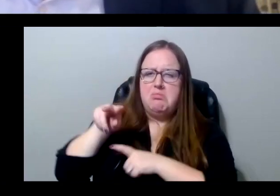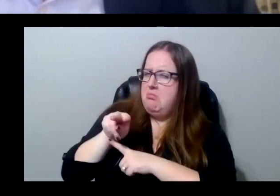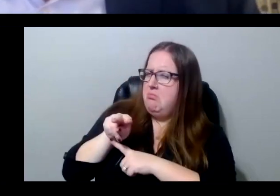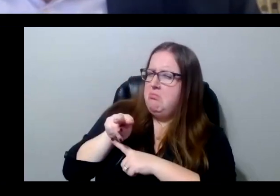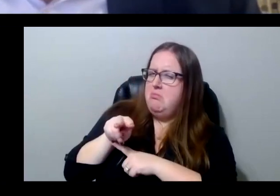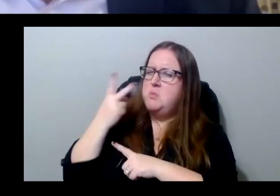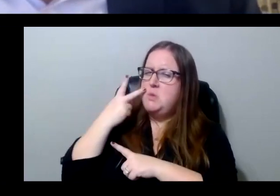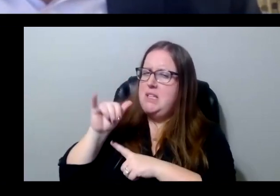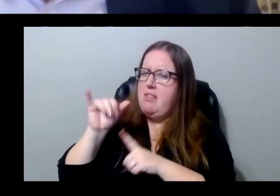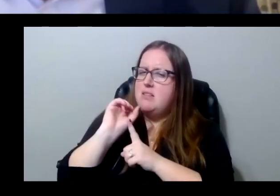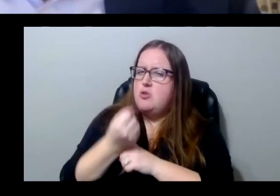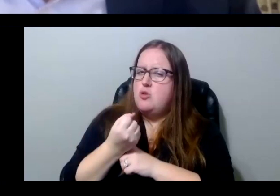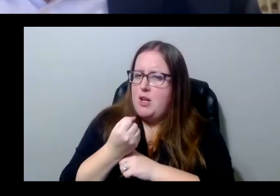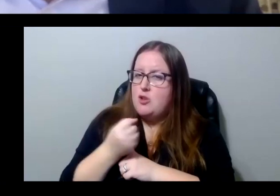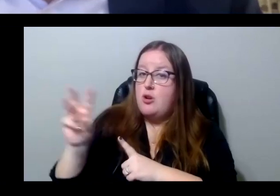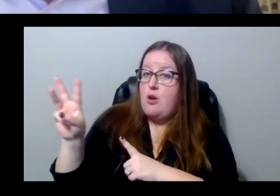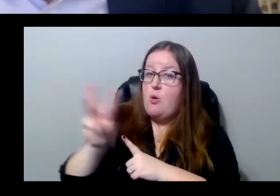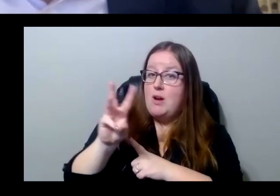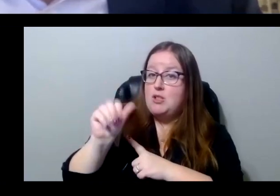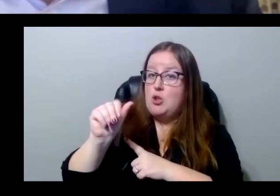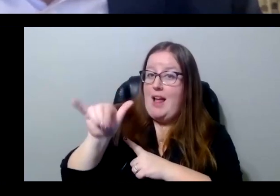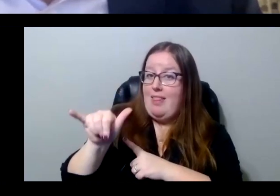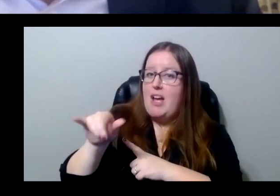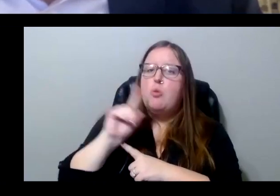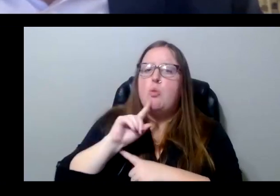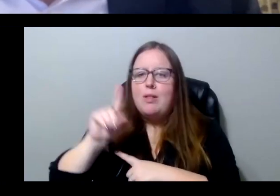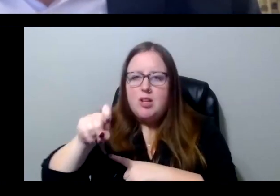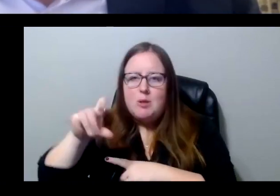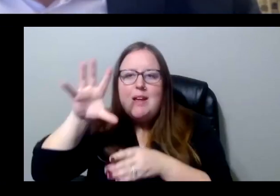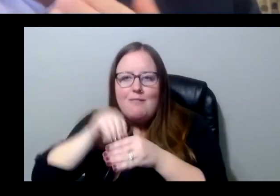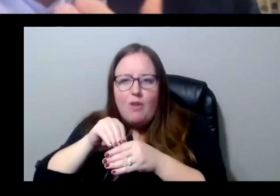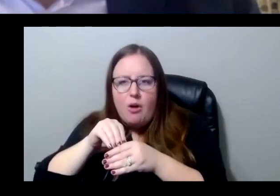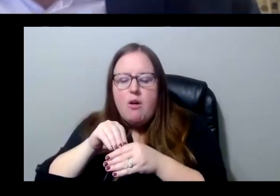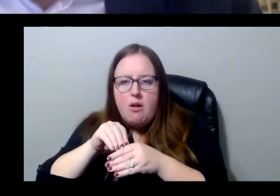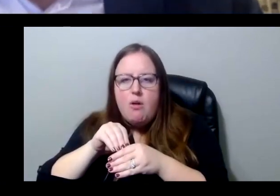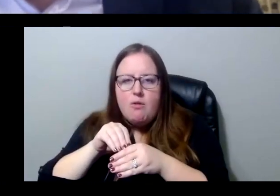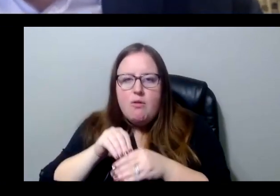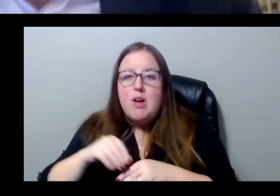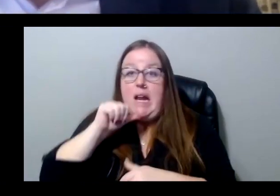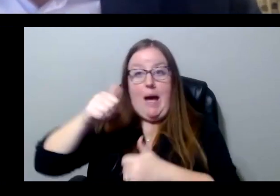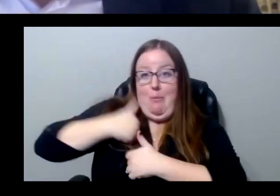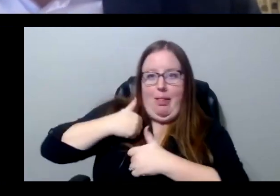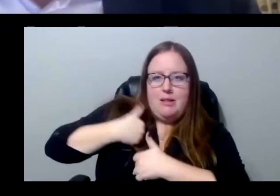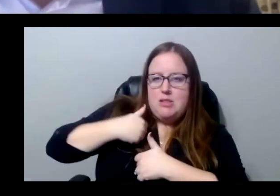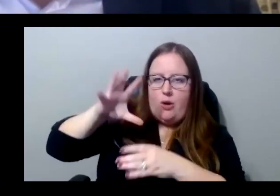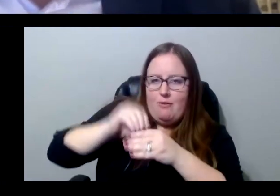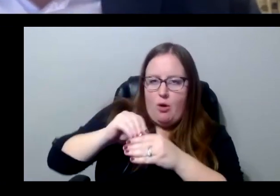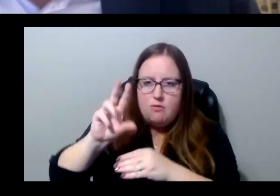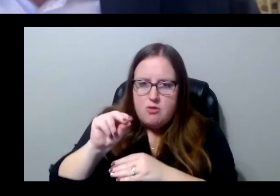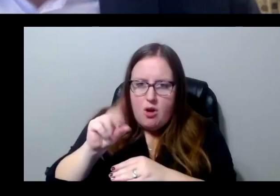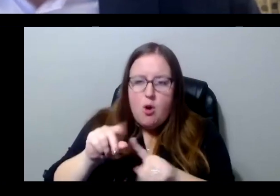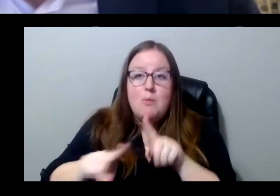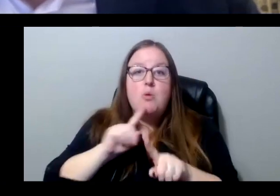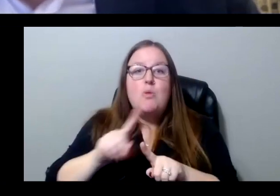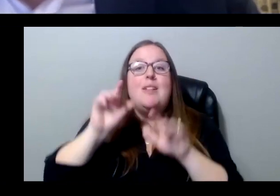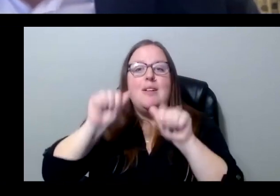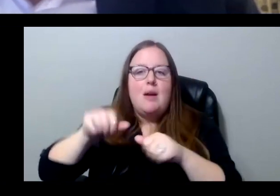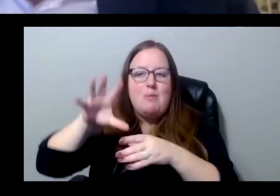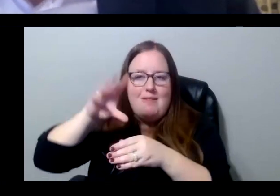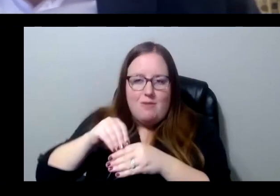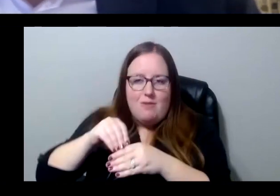presents a pretty clear picture of what it was like and what it's like for people going forward. Yeah, and in the end,